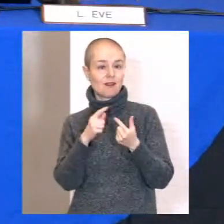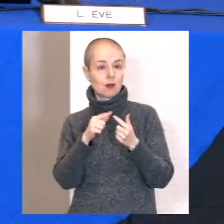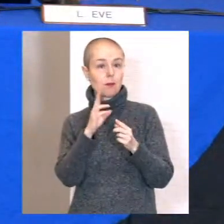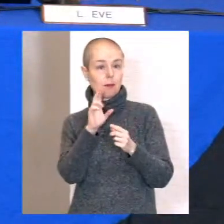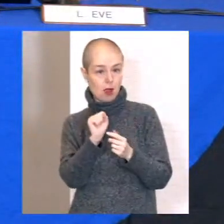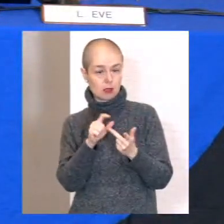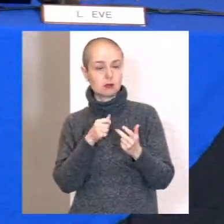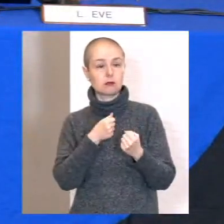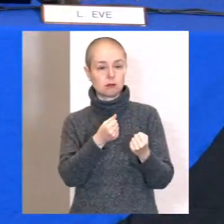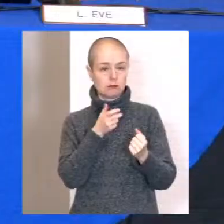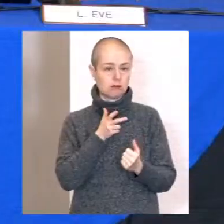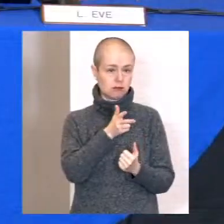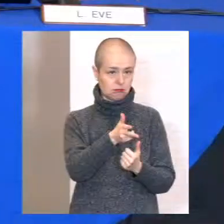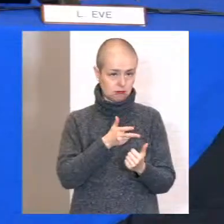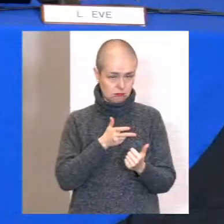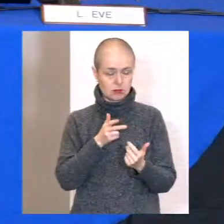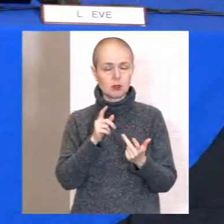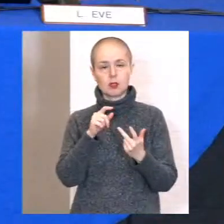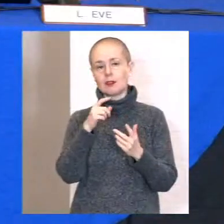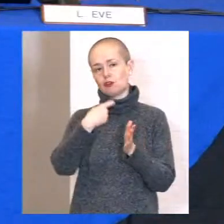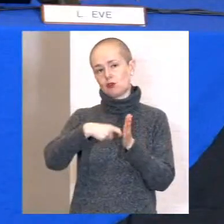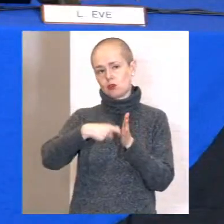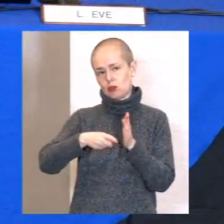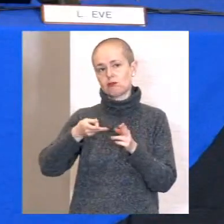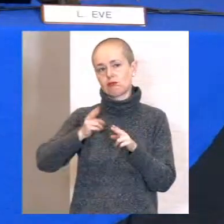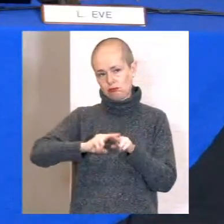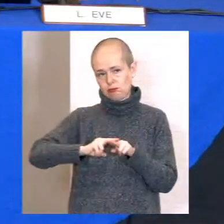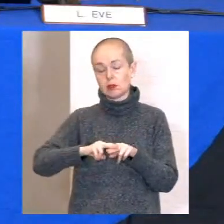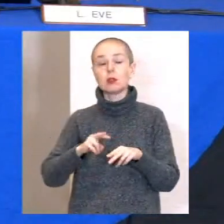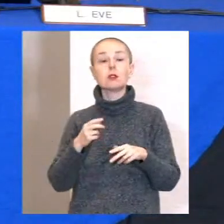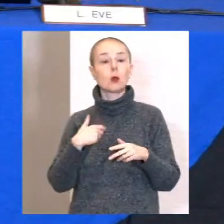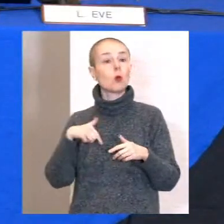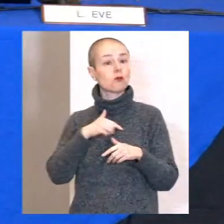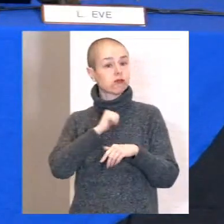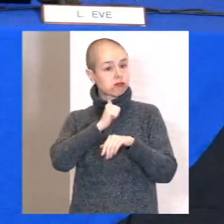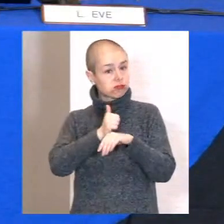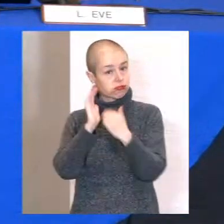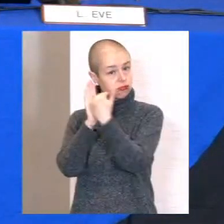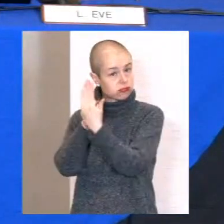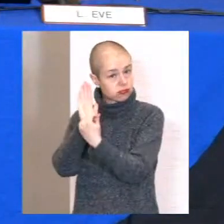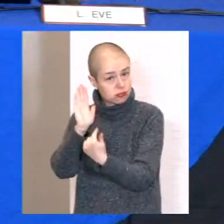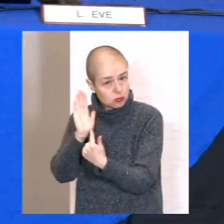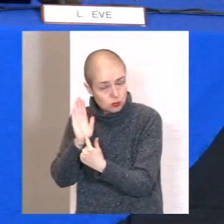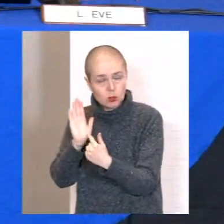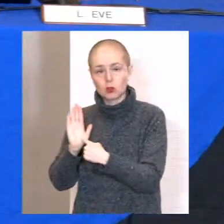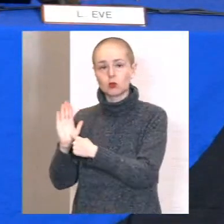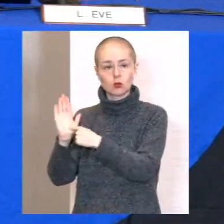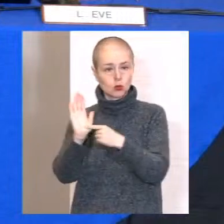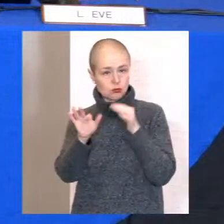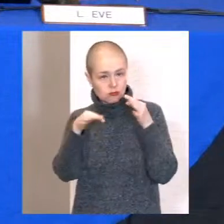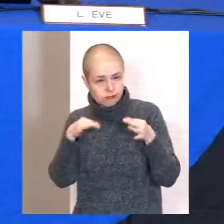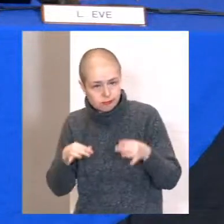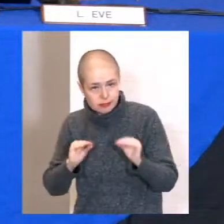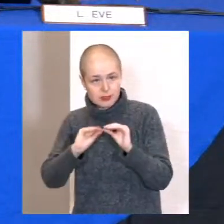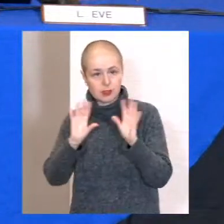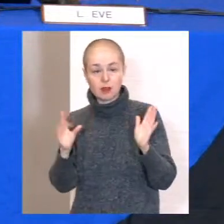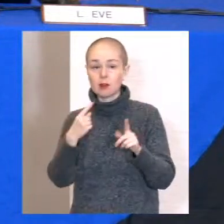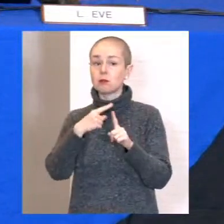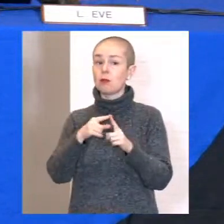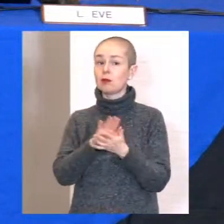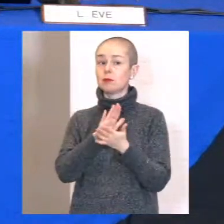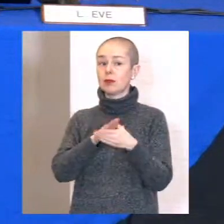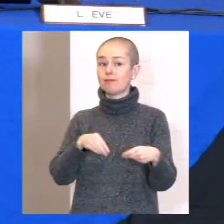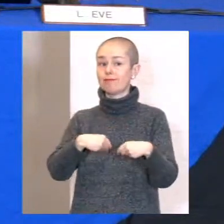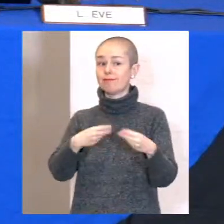terminal fees. We have prepared materials to assist in explaining these proposals, including a written handout which